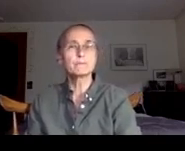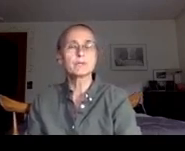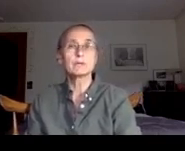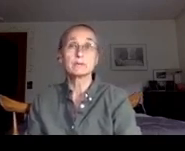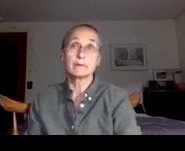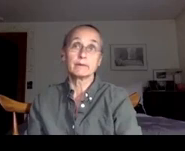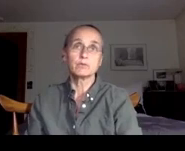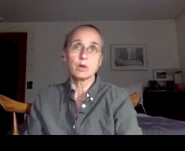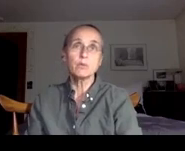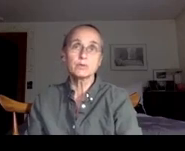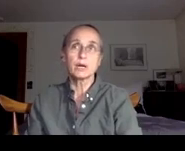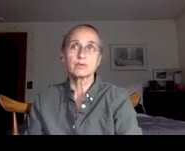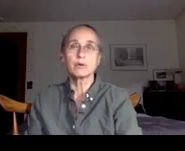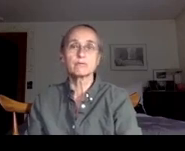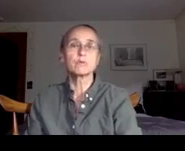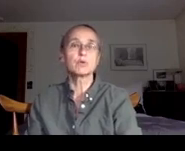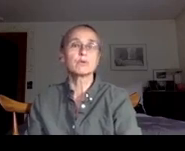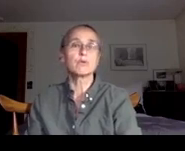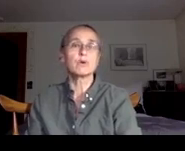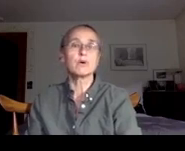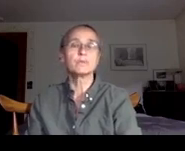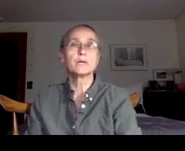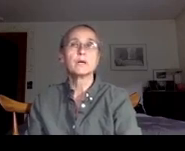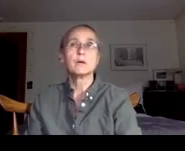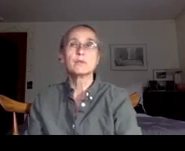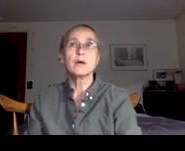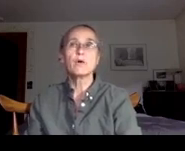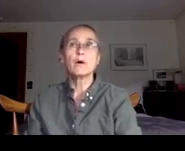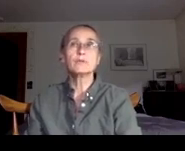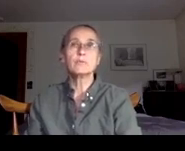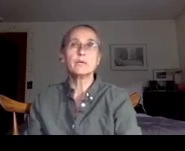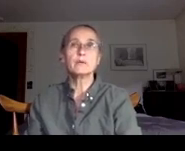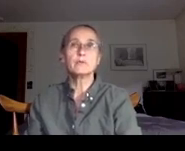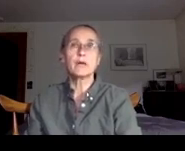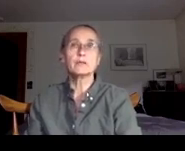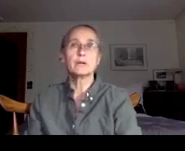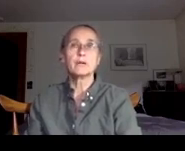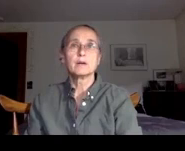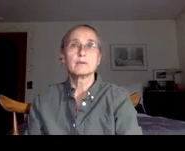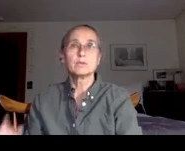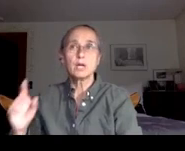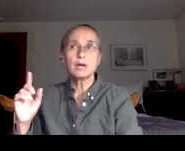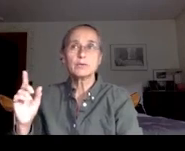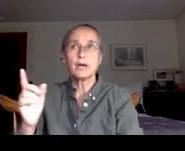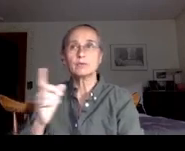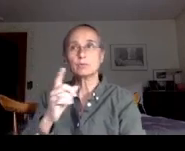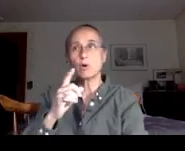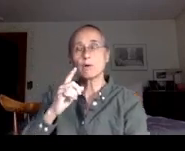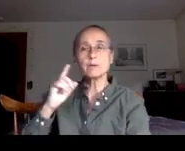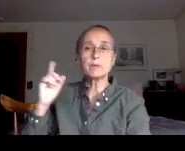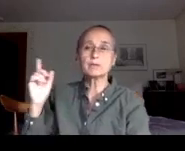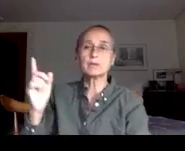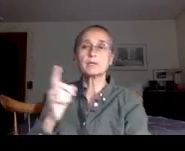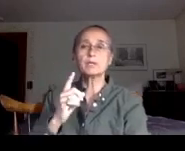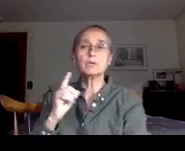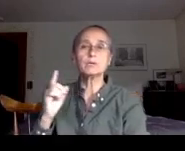comfortable. At least we hope your child's comfortable in their own home. But that also means that the child has